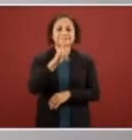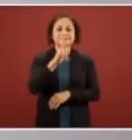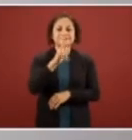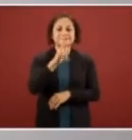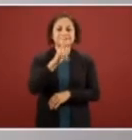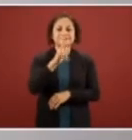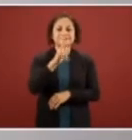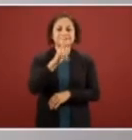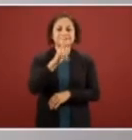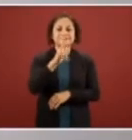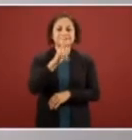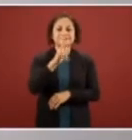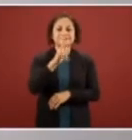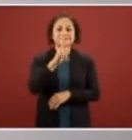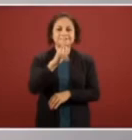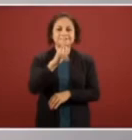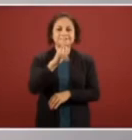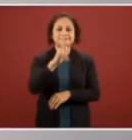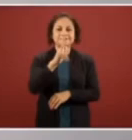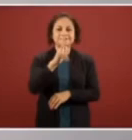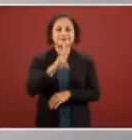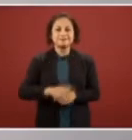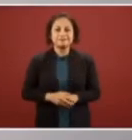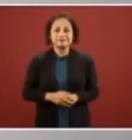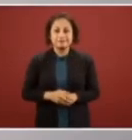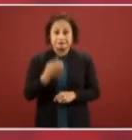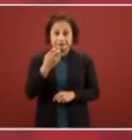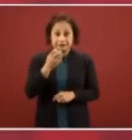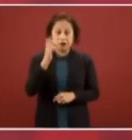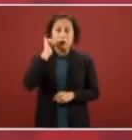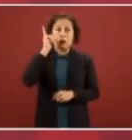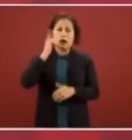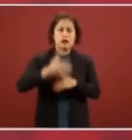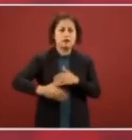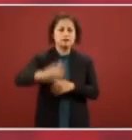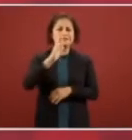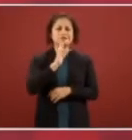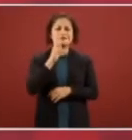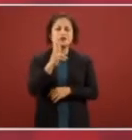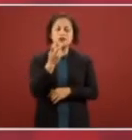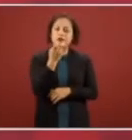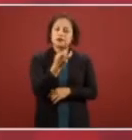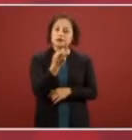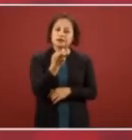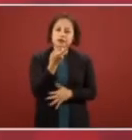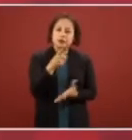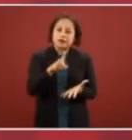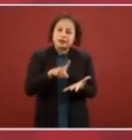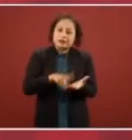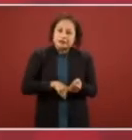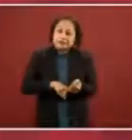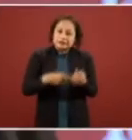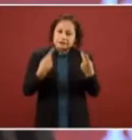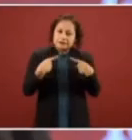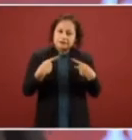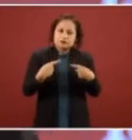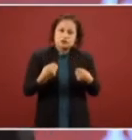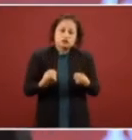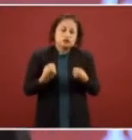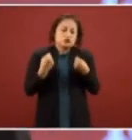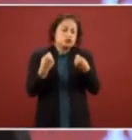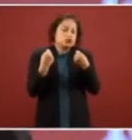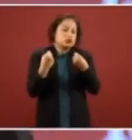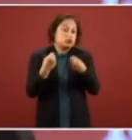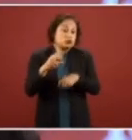hope, and hope is a force muy poderosa That is very